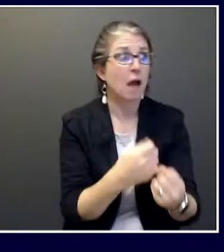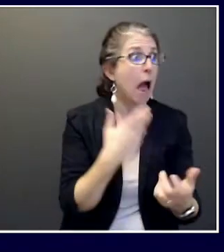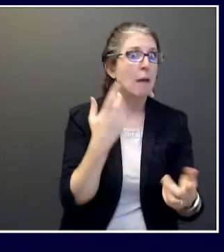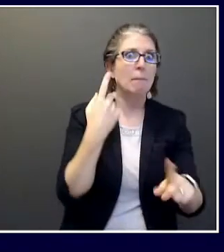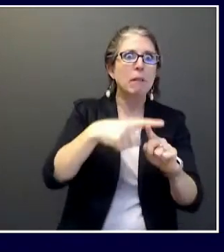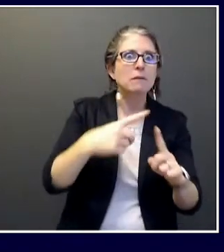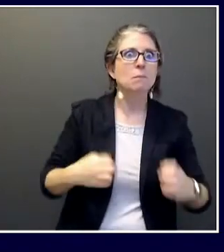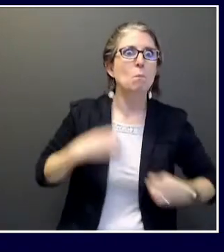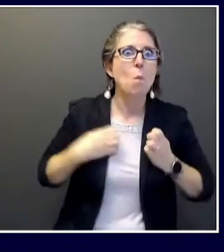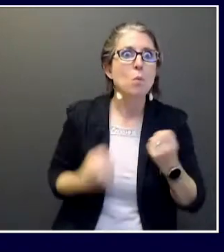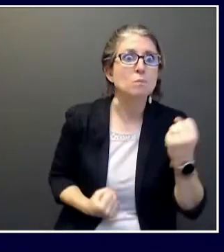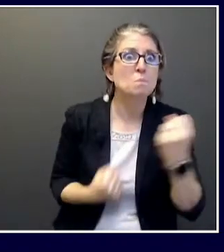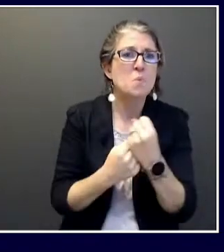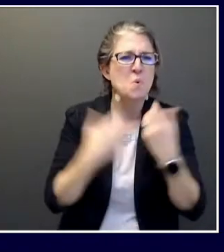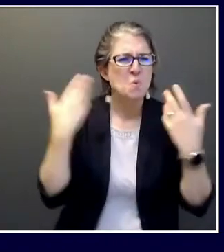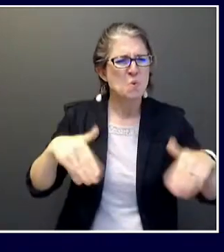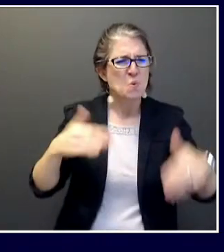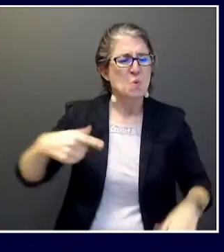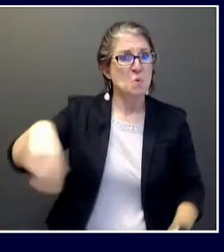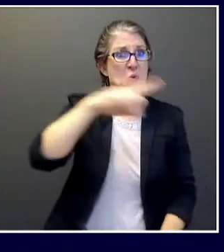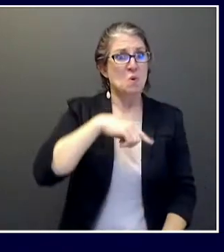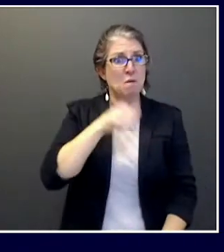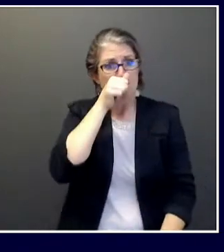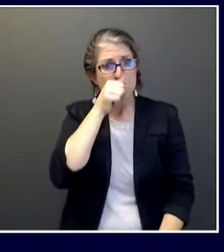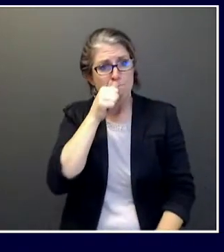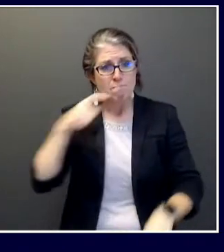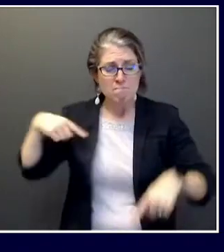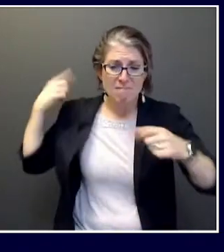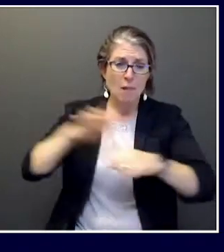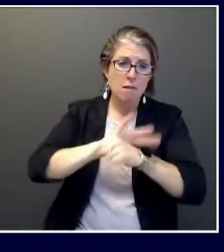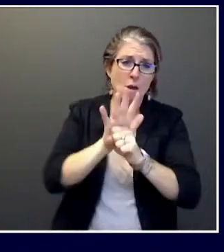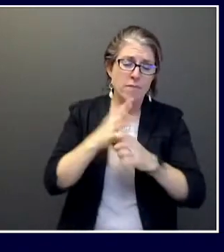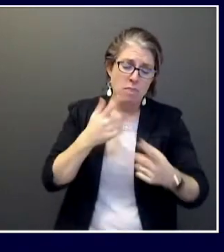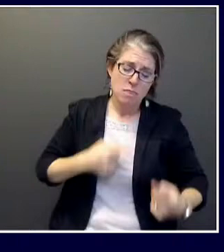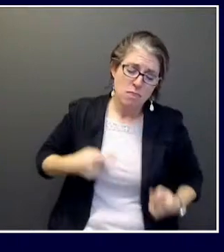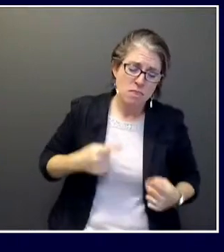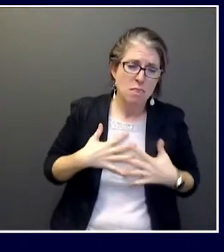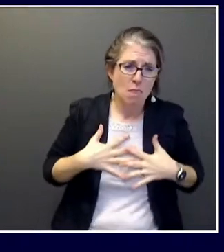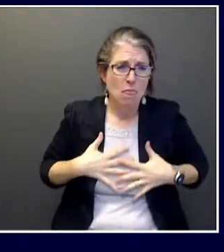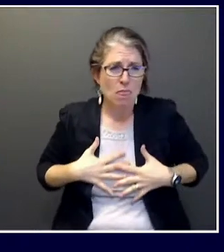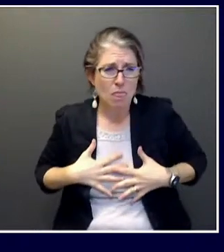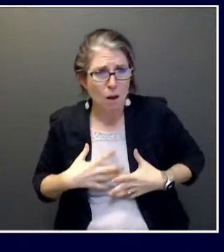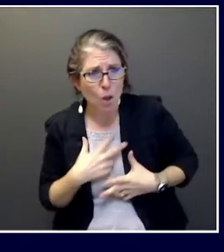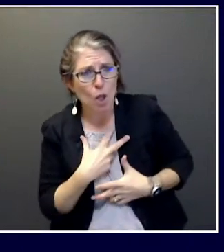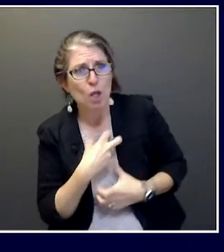with COVID-19 or patients in full PPE. So in addition to our Strengthen